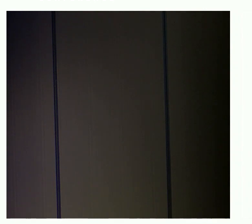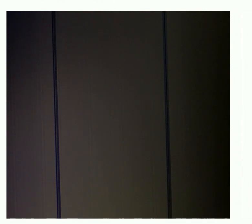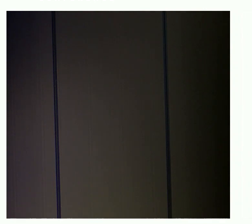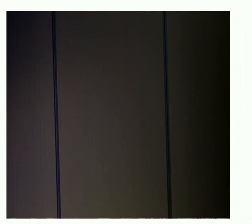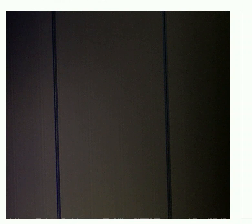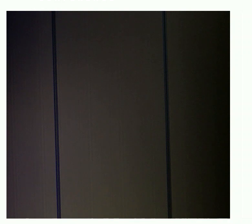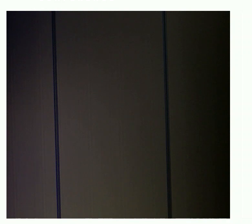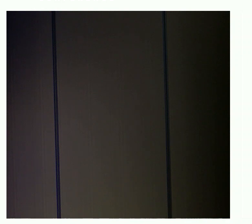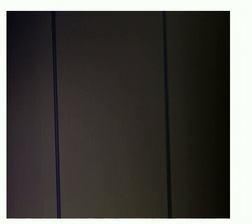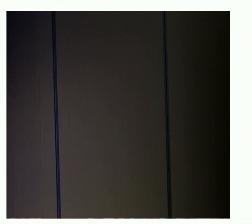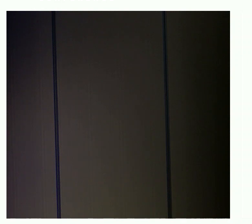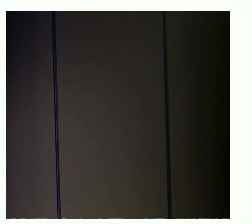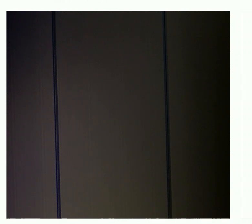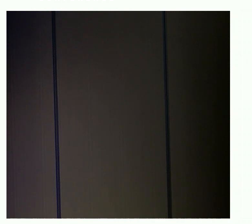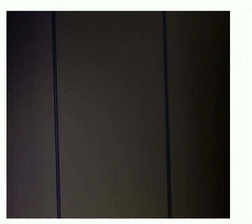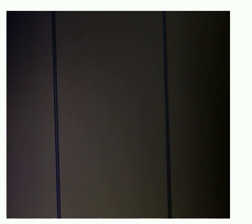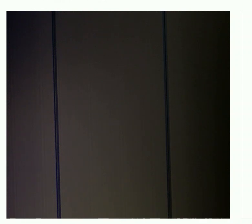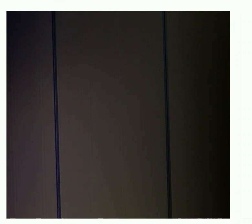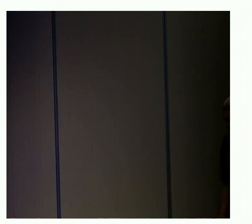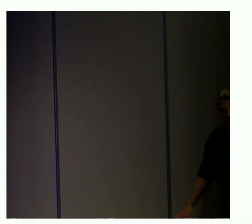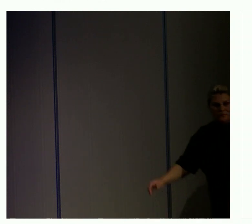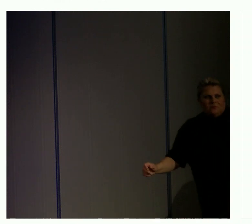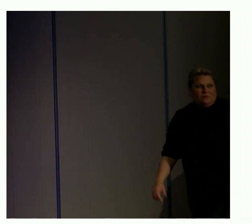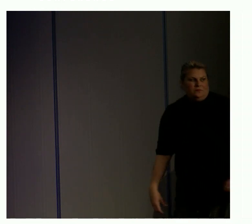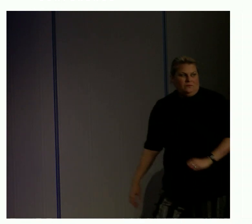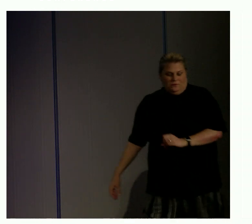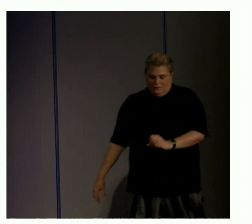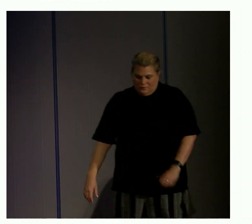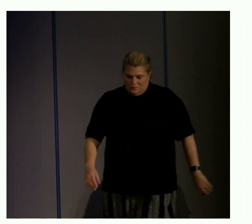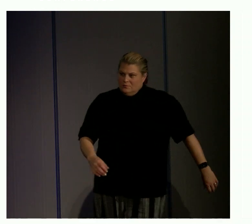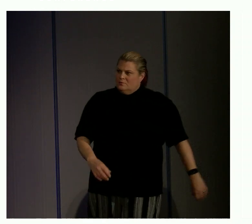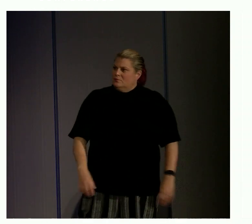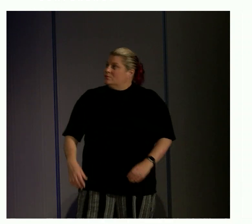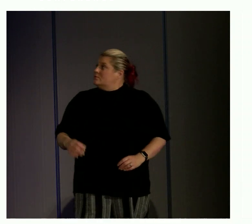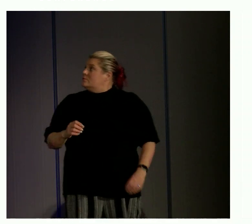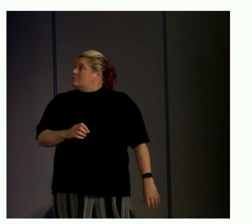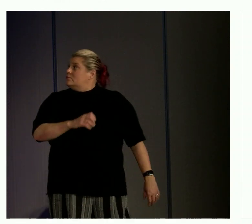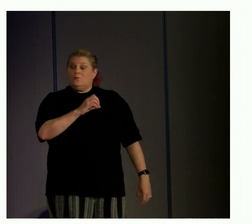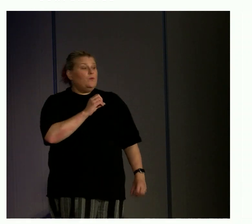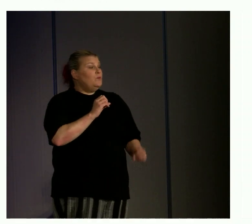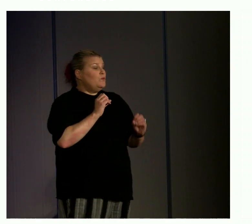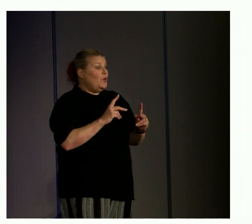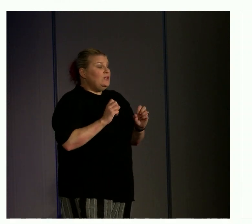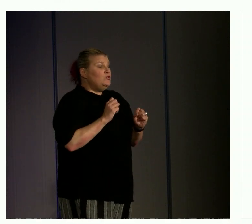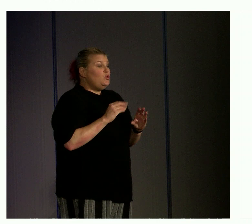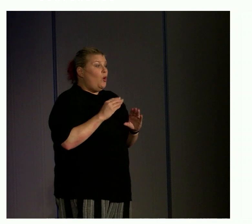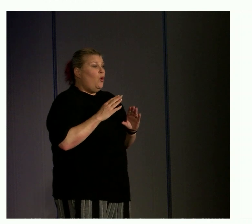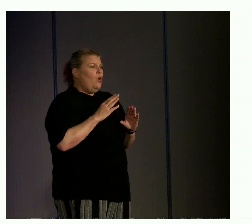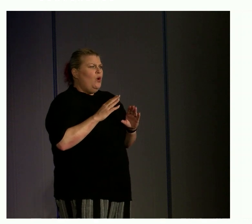Just before we begin, I have to tell you the opening code for the one who would like